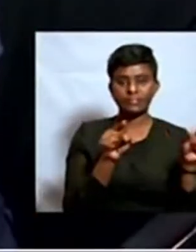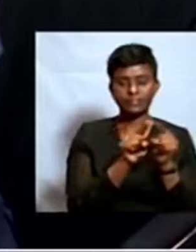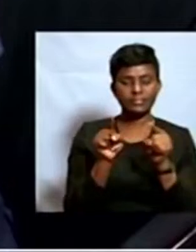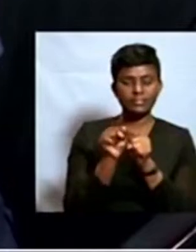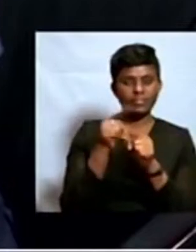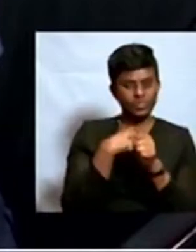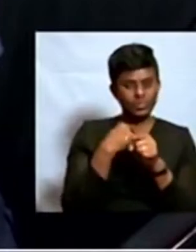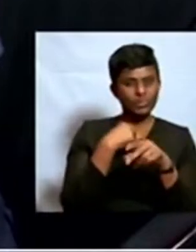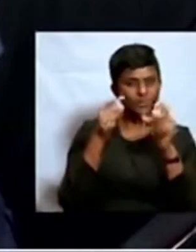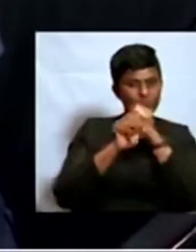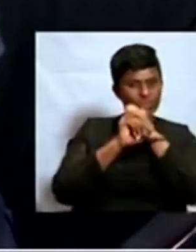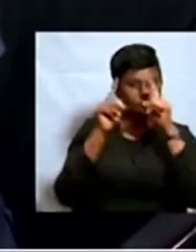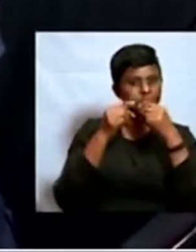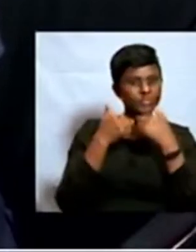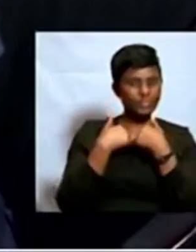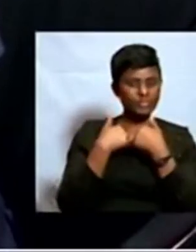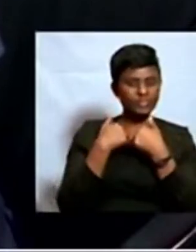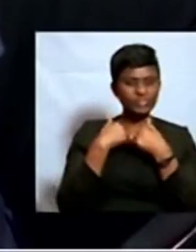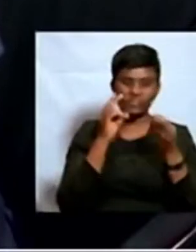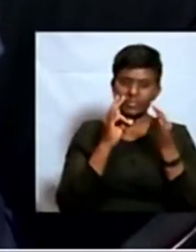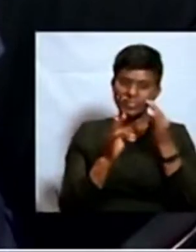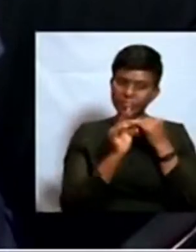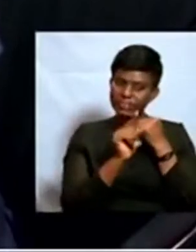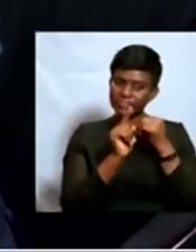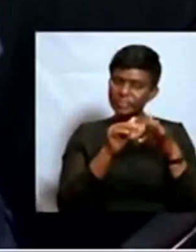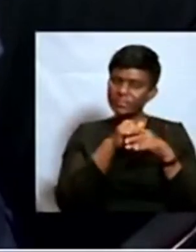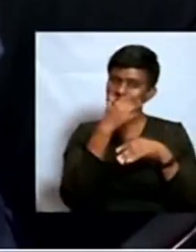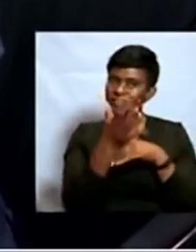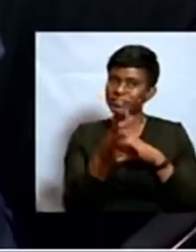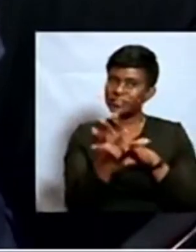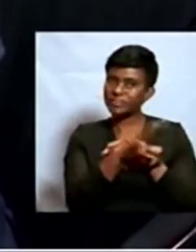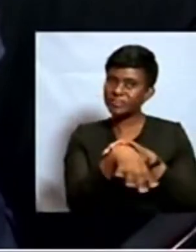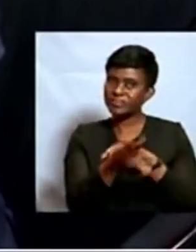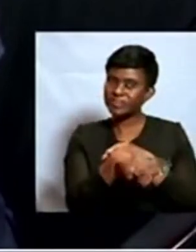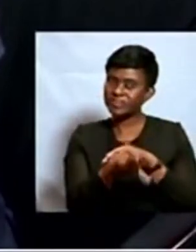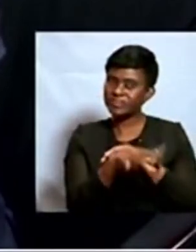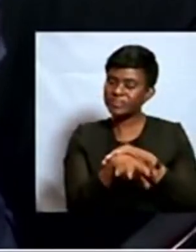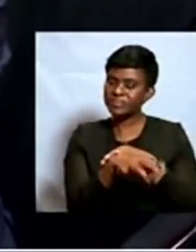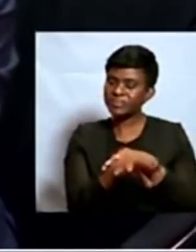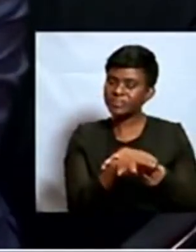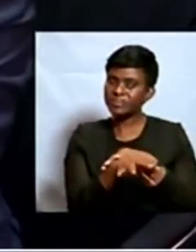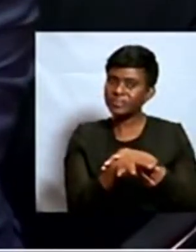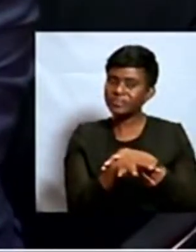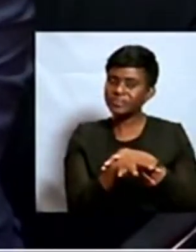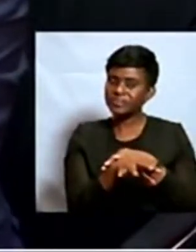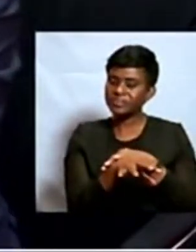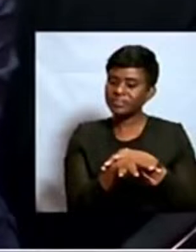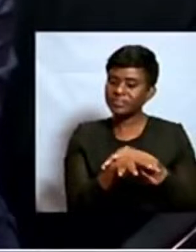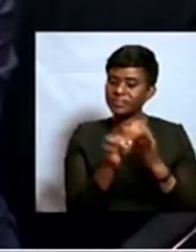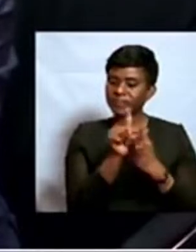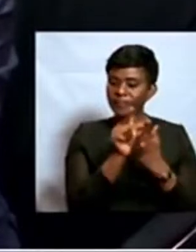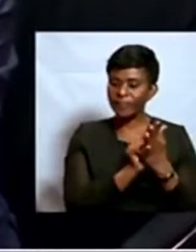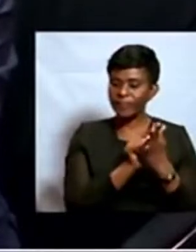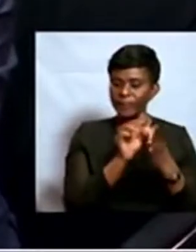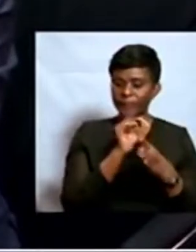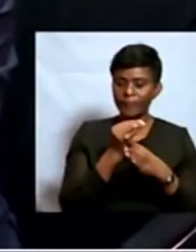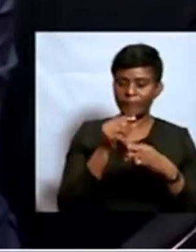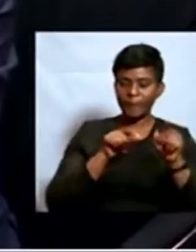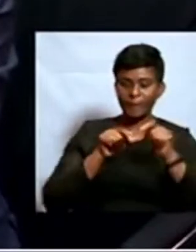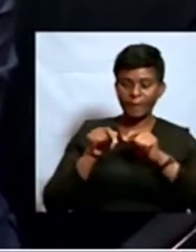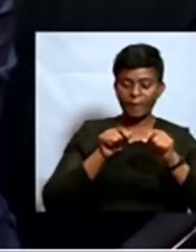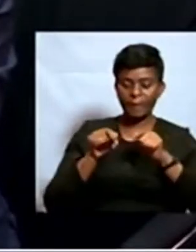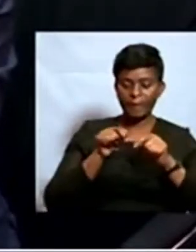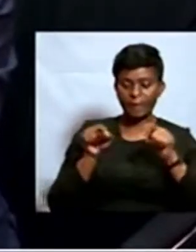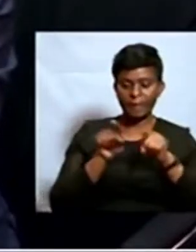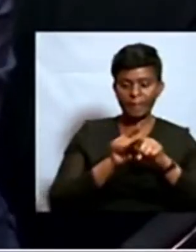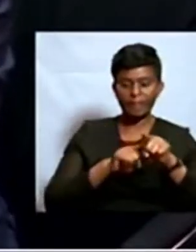wondering if that external hand flout the act or the regulations, do you